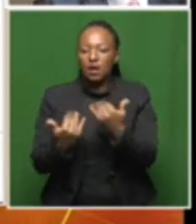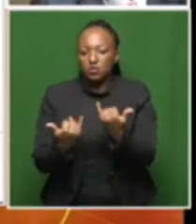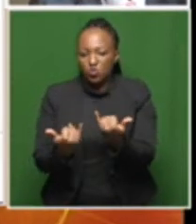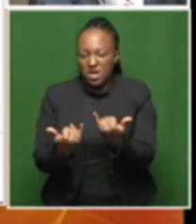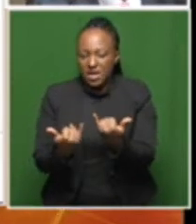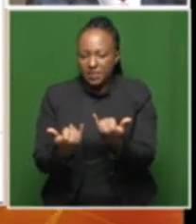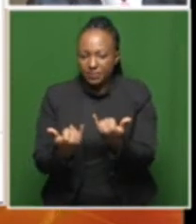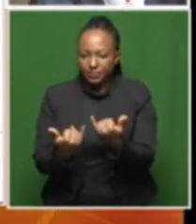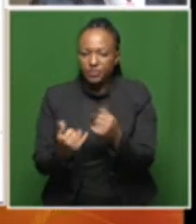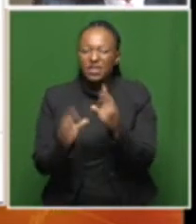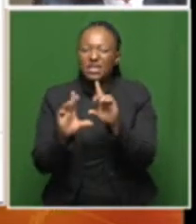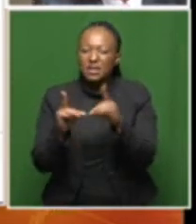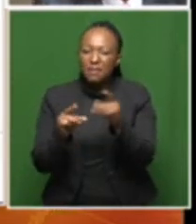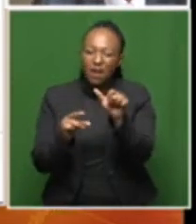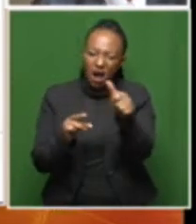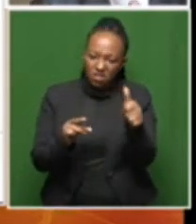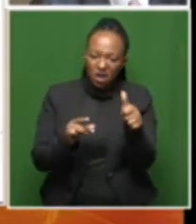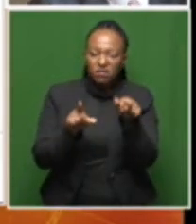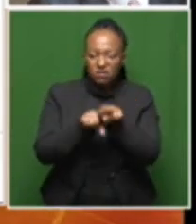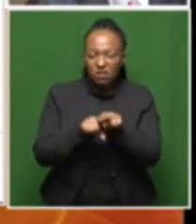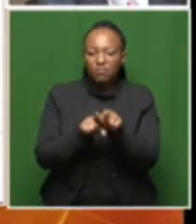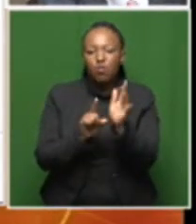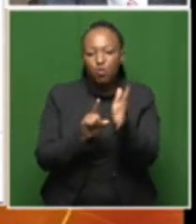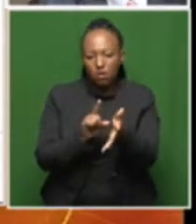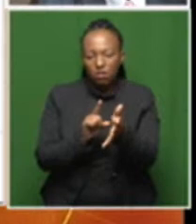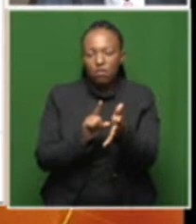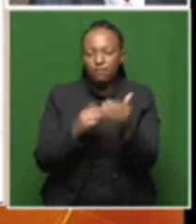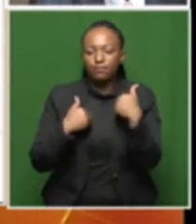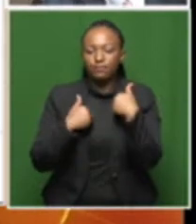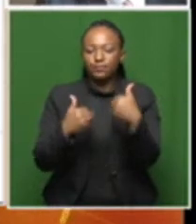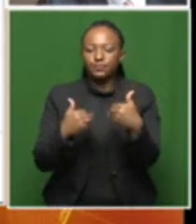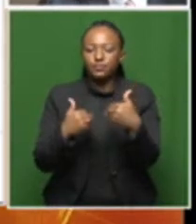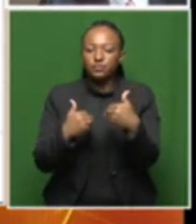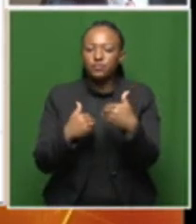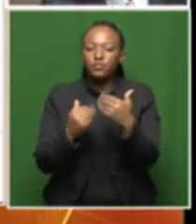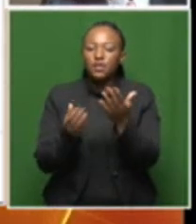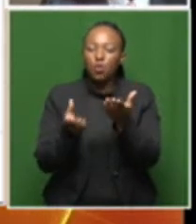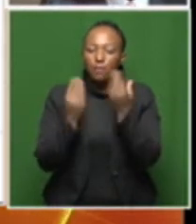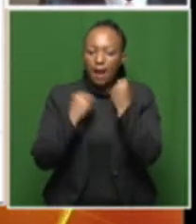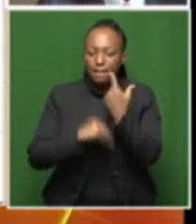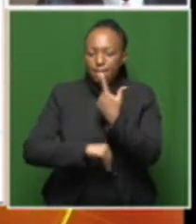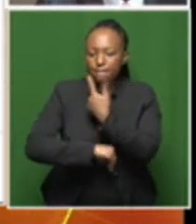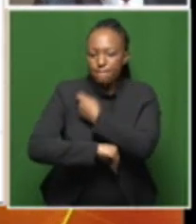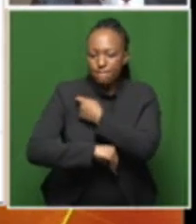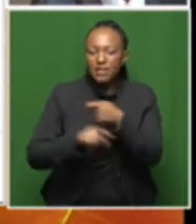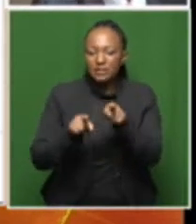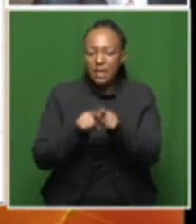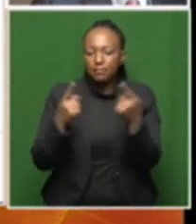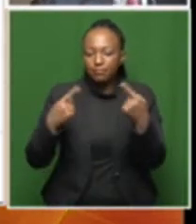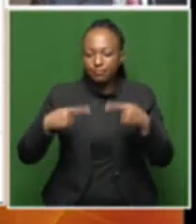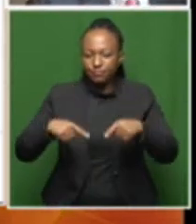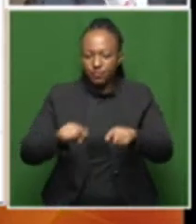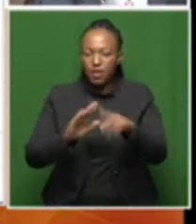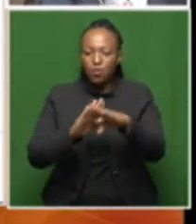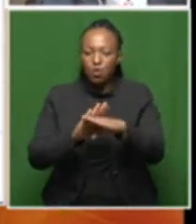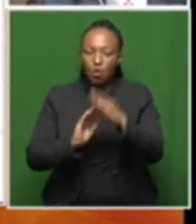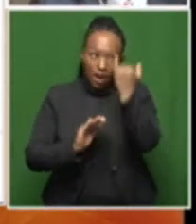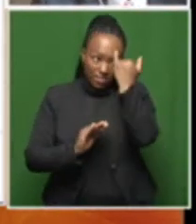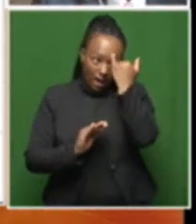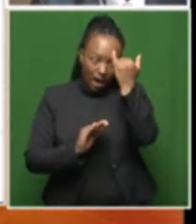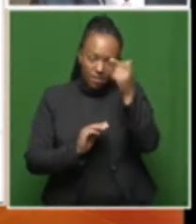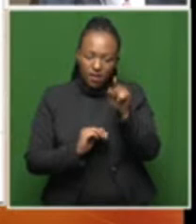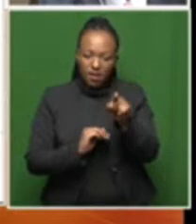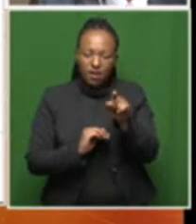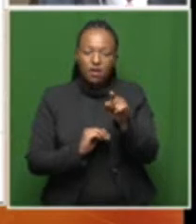of other departments that are also being vaccinated in this similar program. So the idea is to use